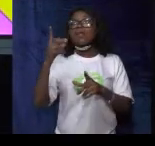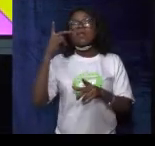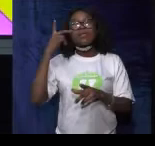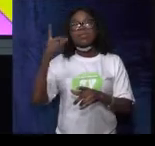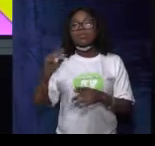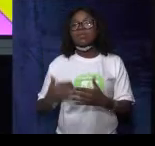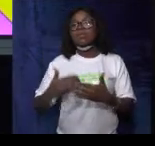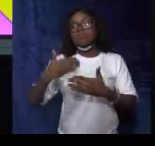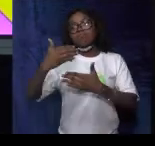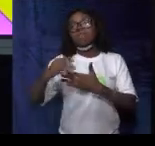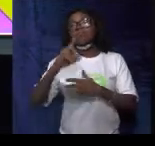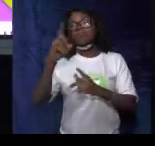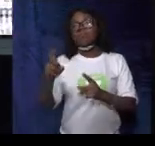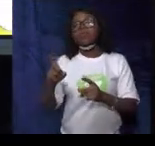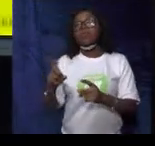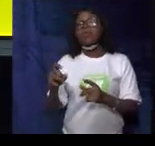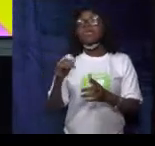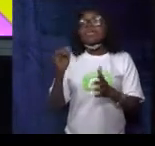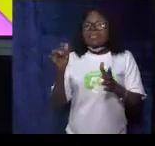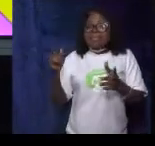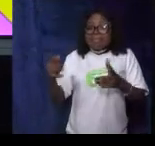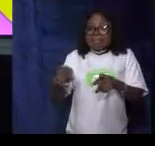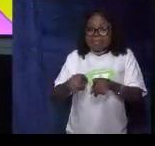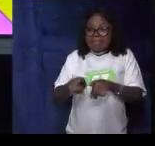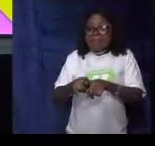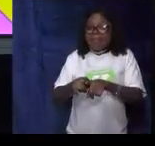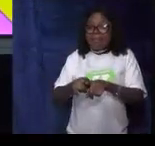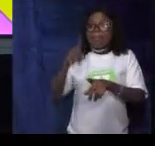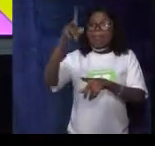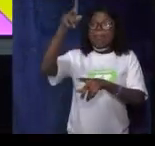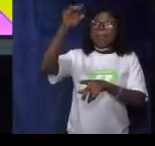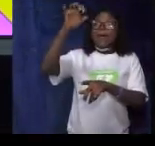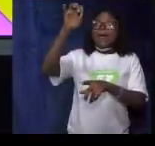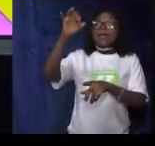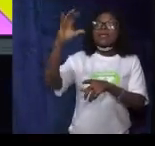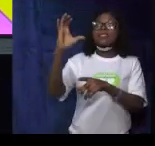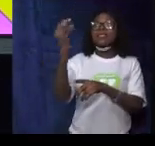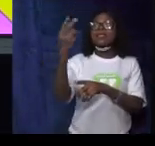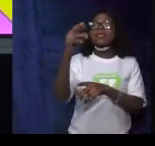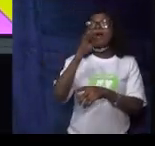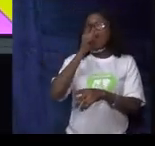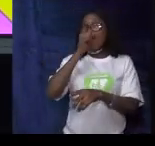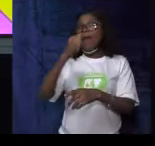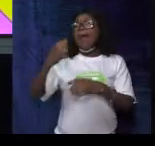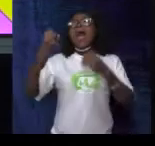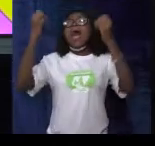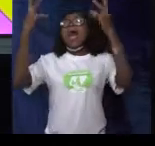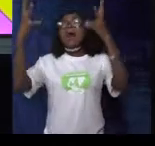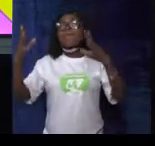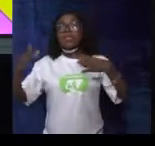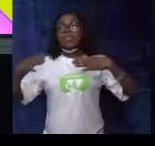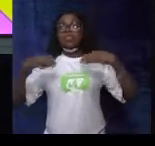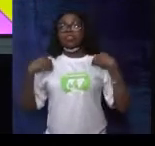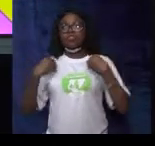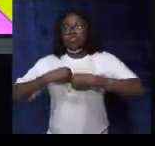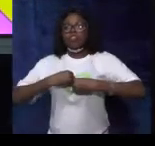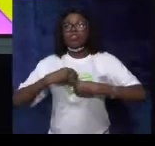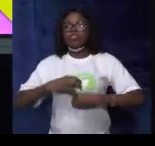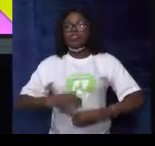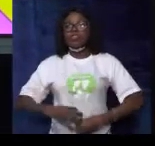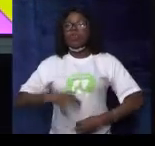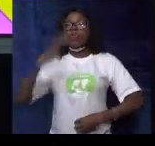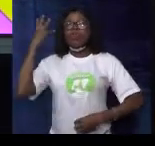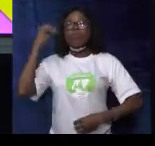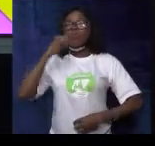8. So let's see what the next question is saying. The same diagram, it says, how many t-shirts